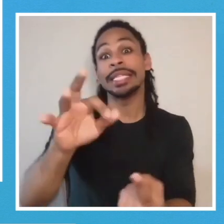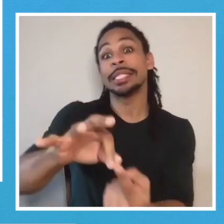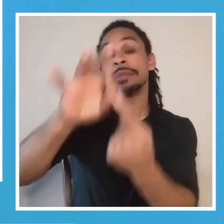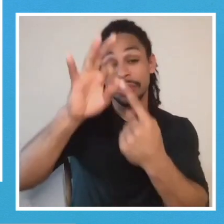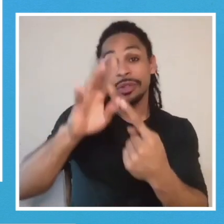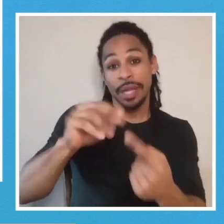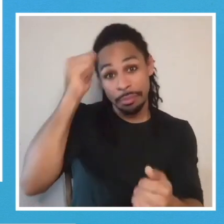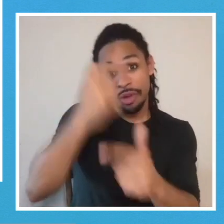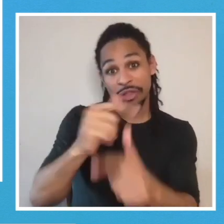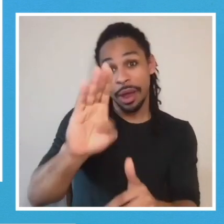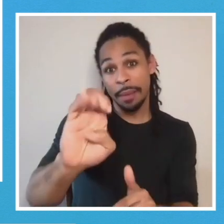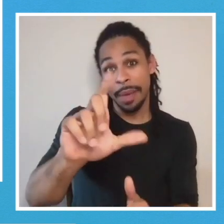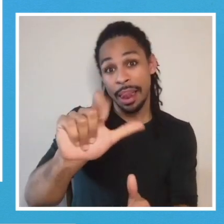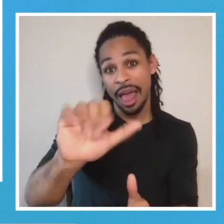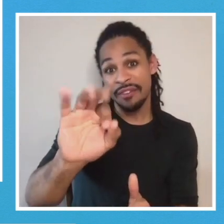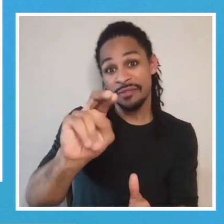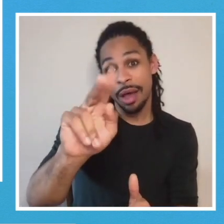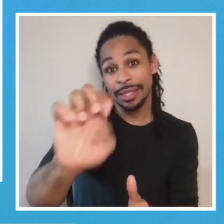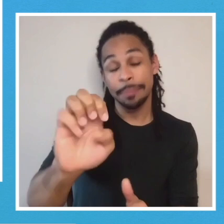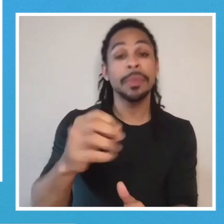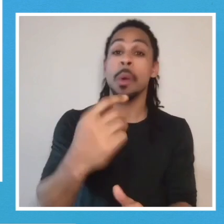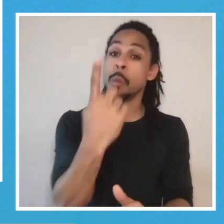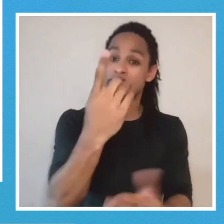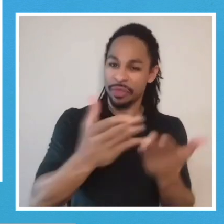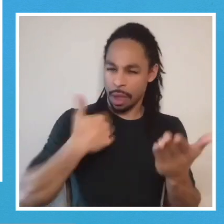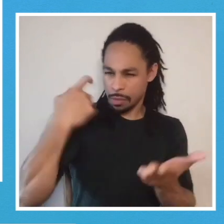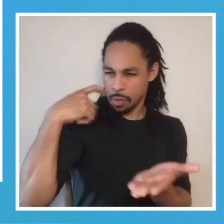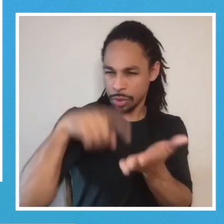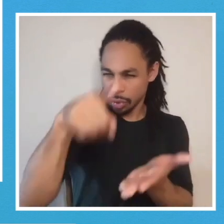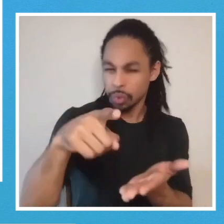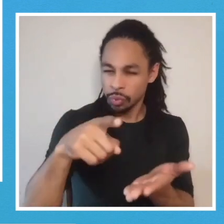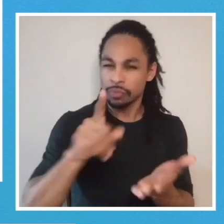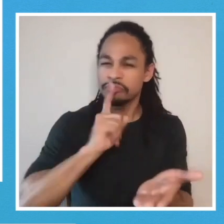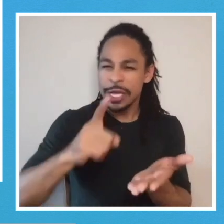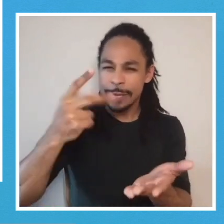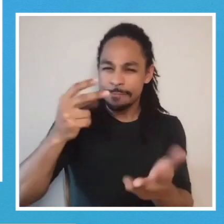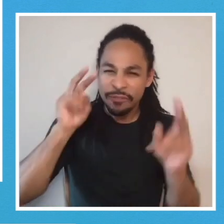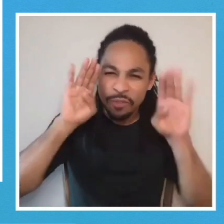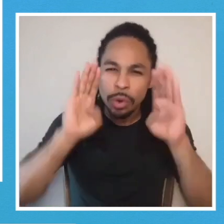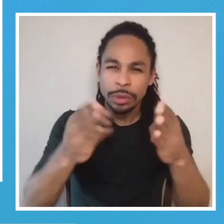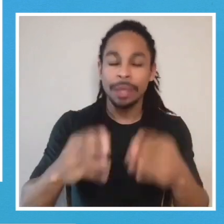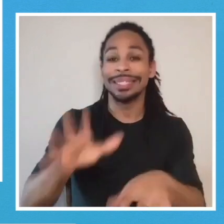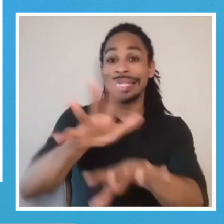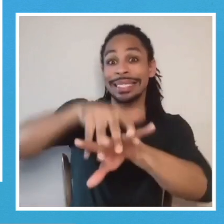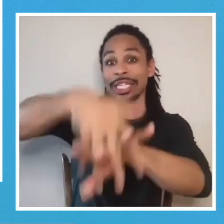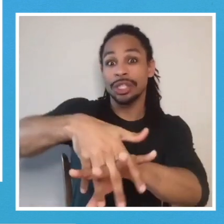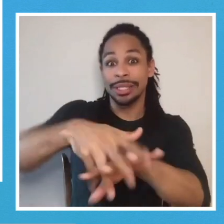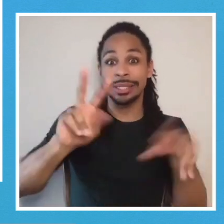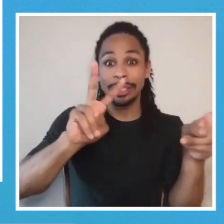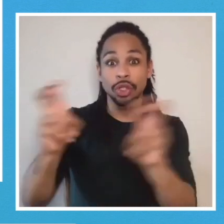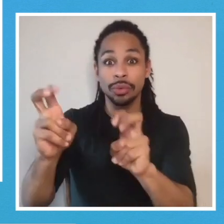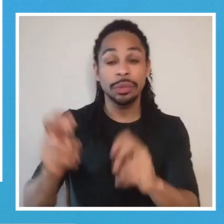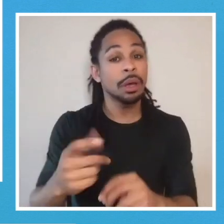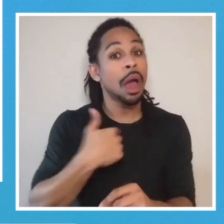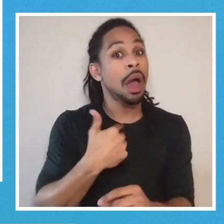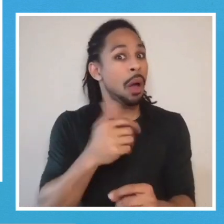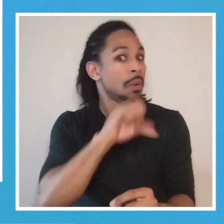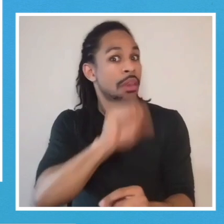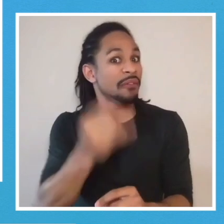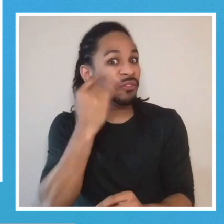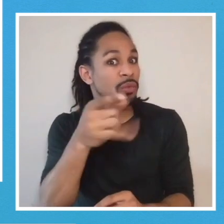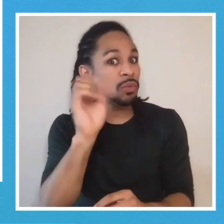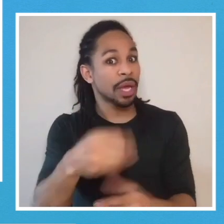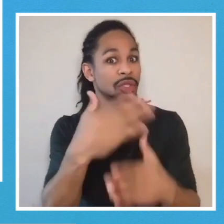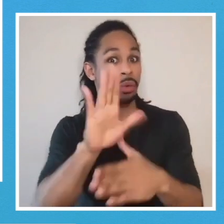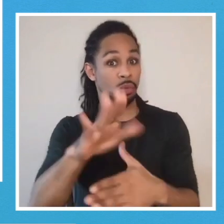you lean into is Indigenous issues. I'd love you to share a bit more about your journey on that. And to